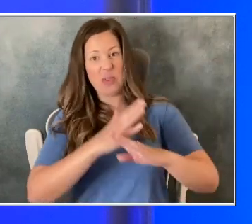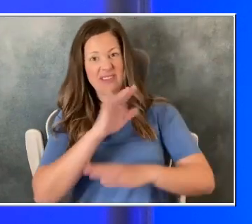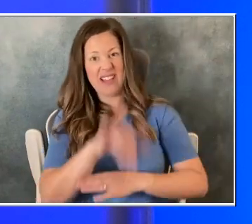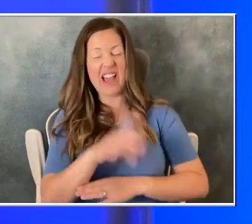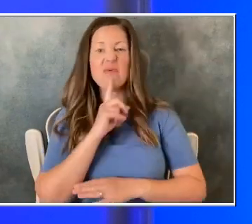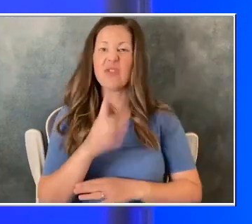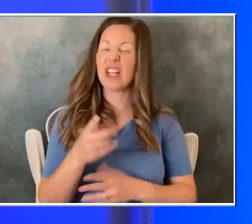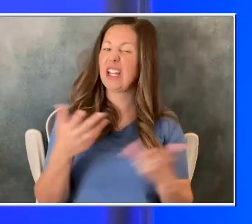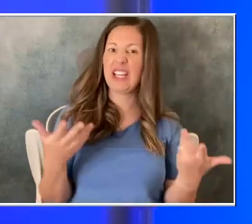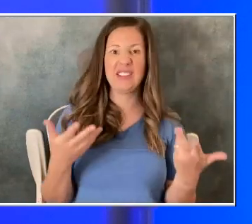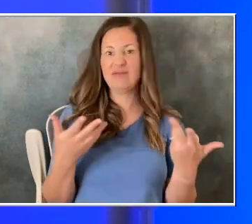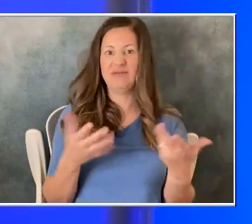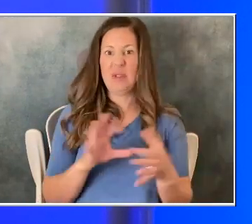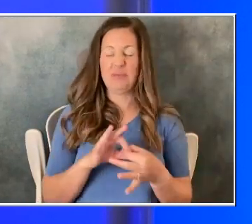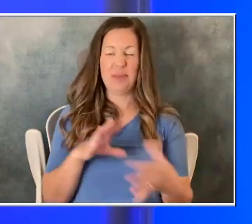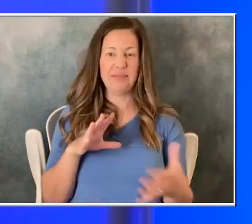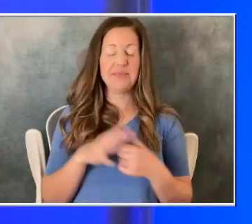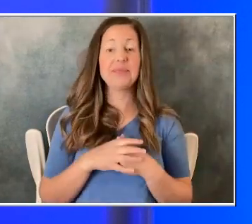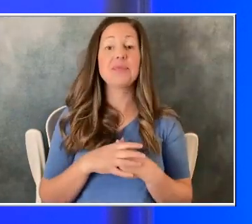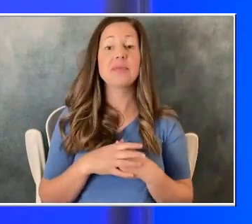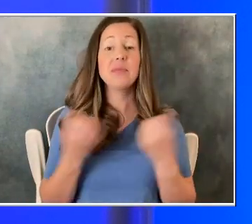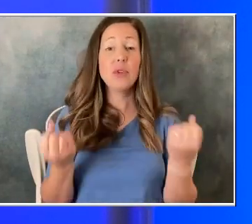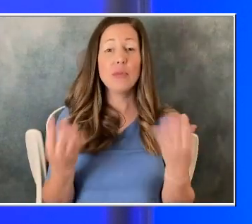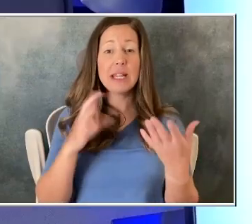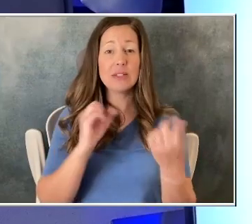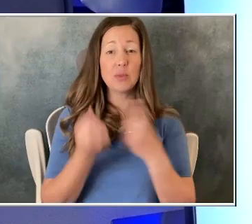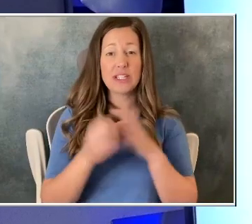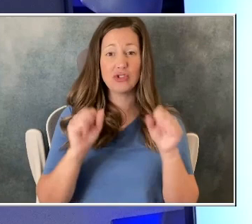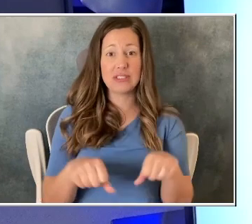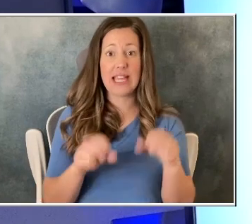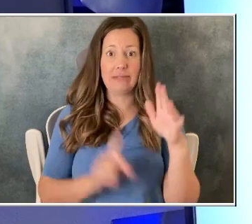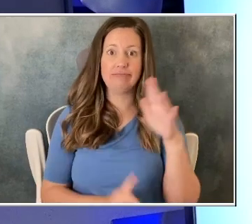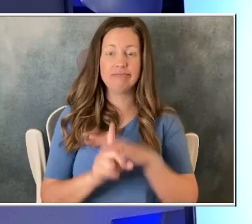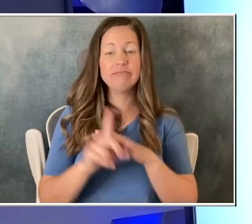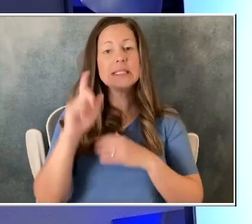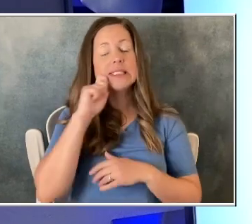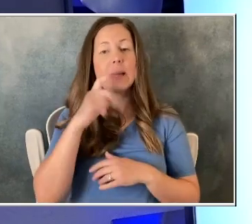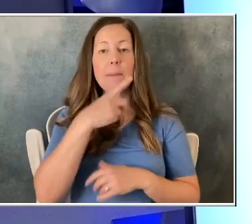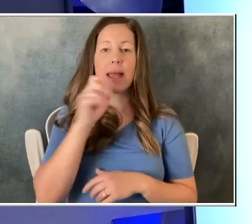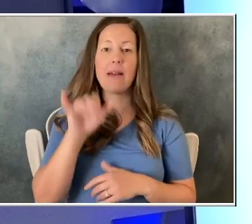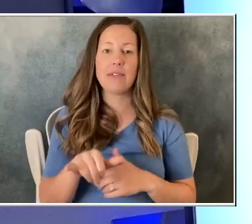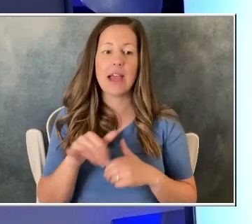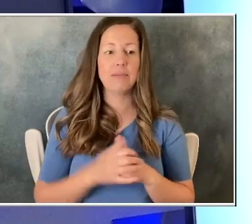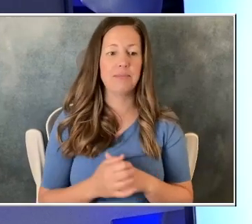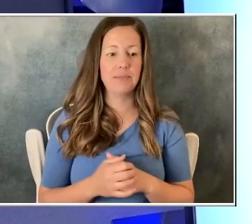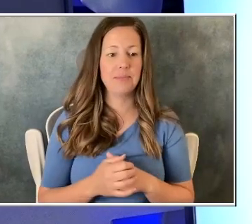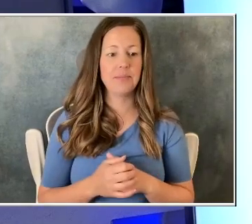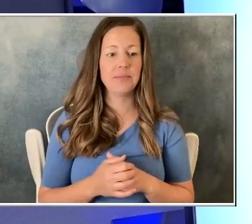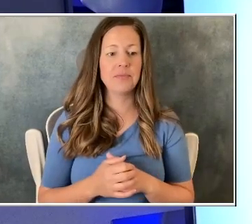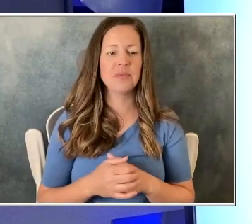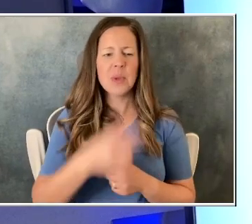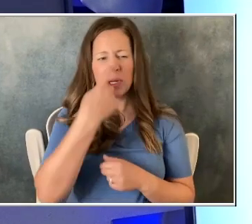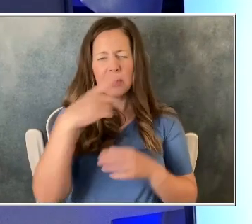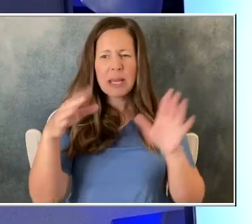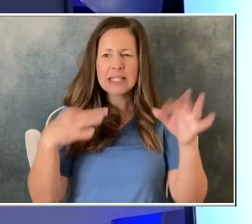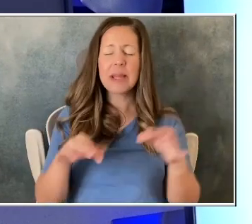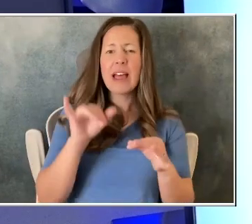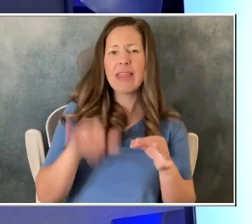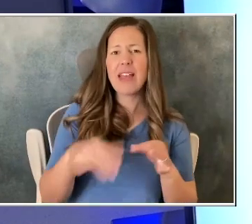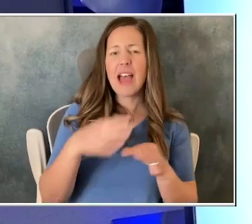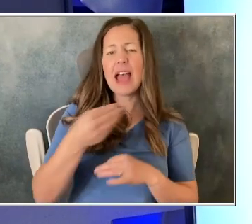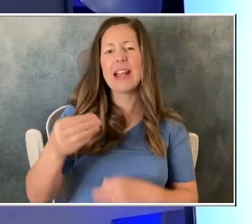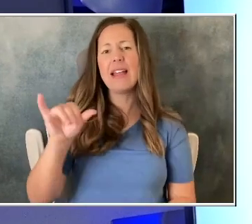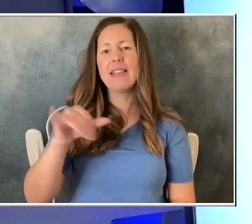immune-mediated conditions can also happen in the skin because of that. Is that and I don't think it is. Tell us the difference between this and like psoriasis